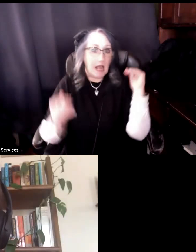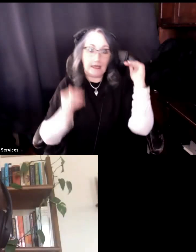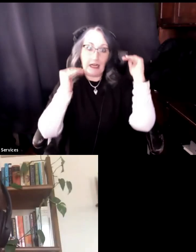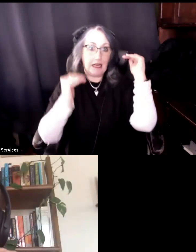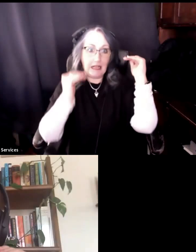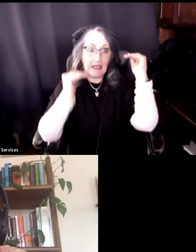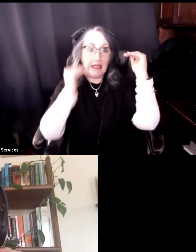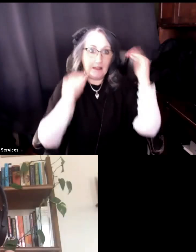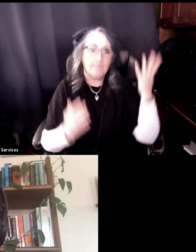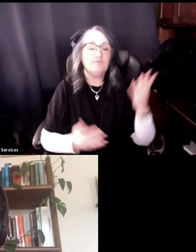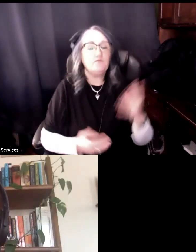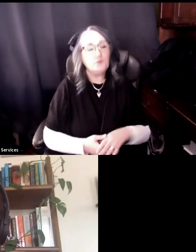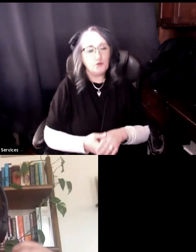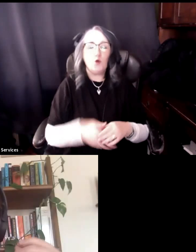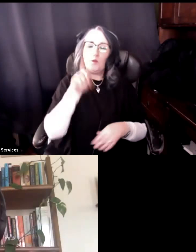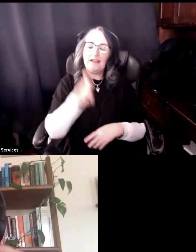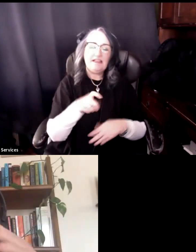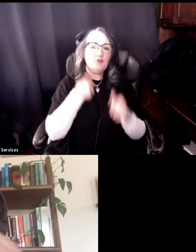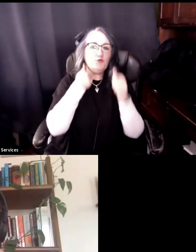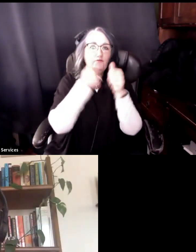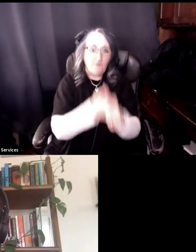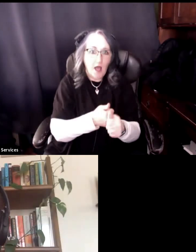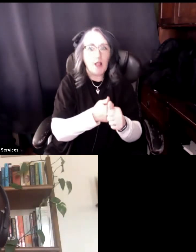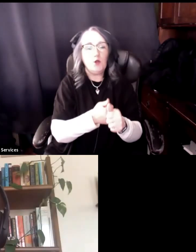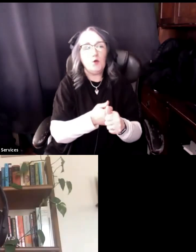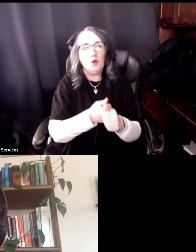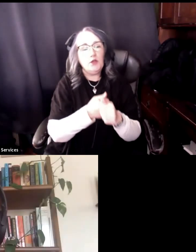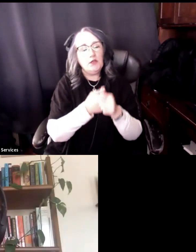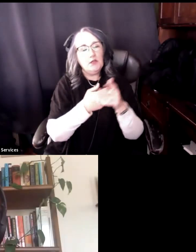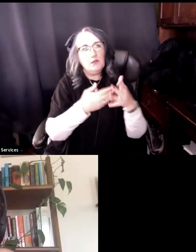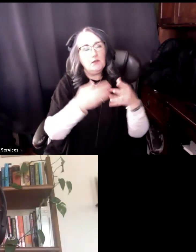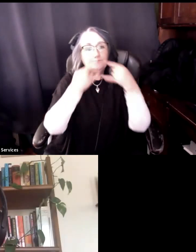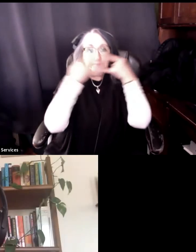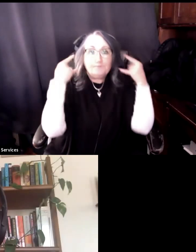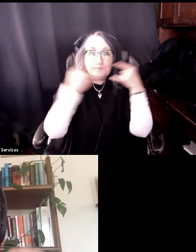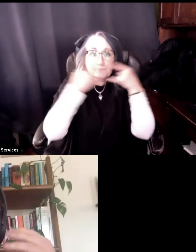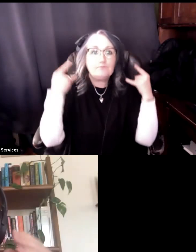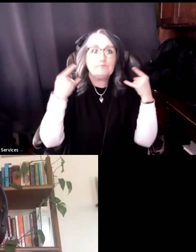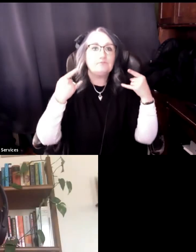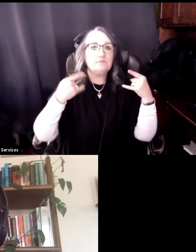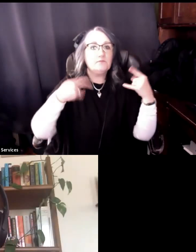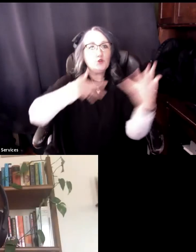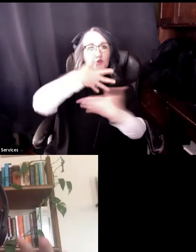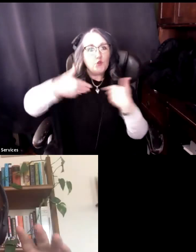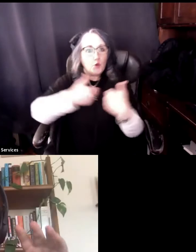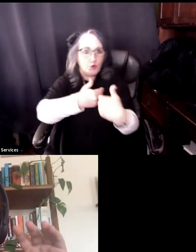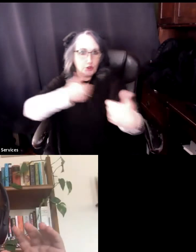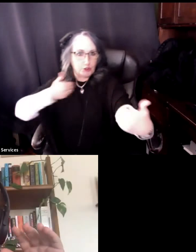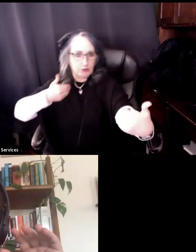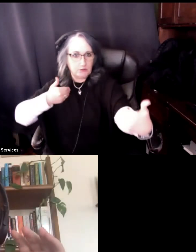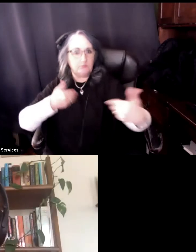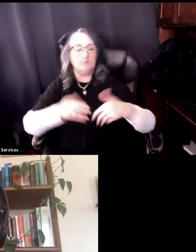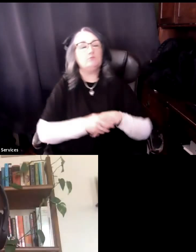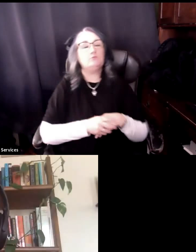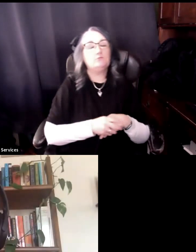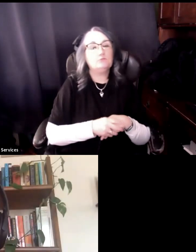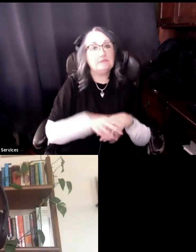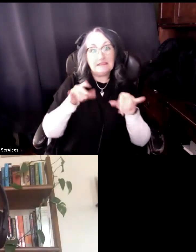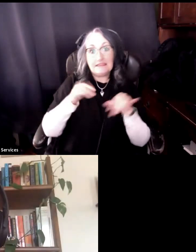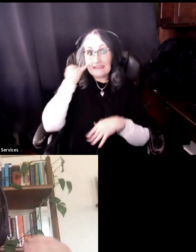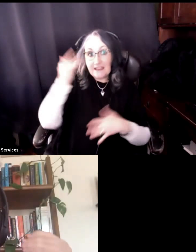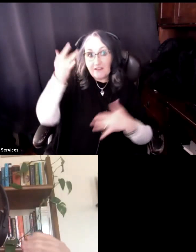4 principles, that we continue to, wear a face mask if you're able to, social distance, stay home